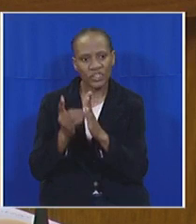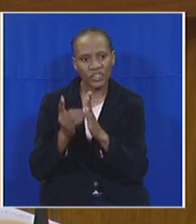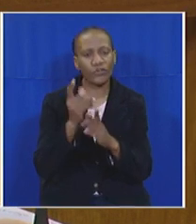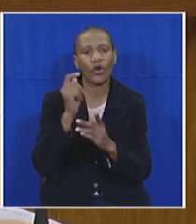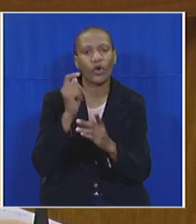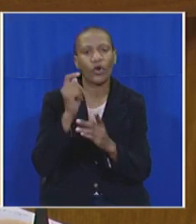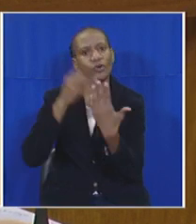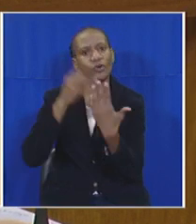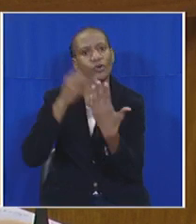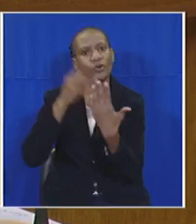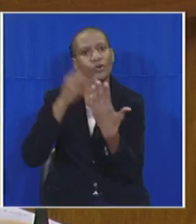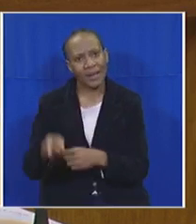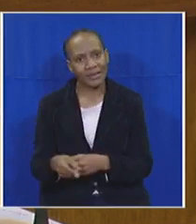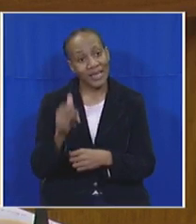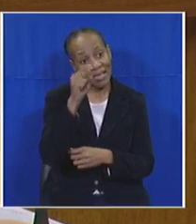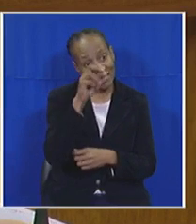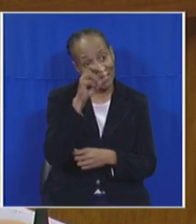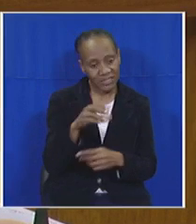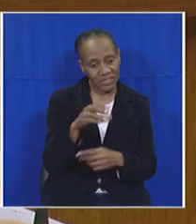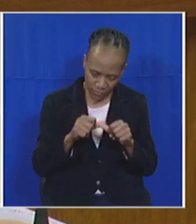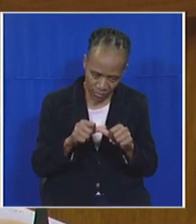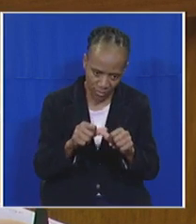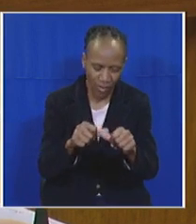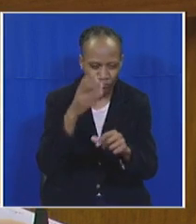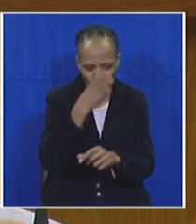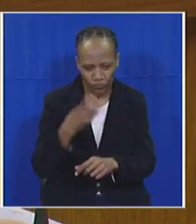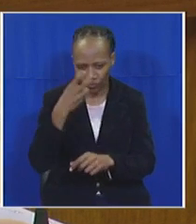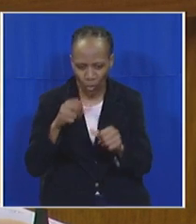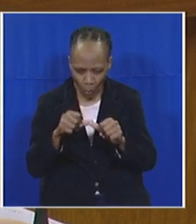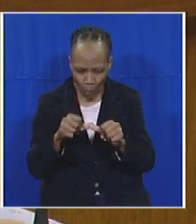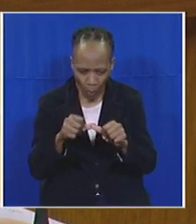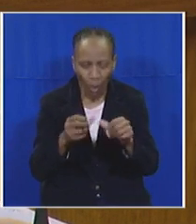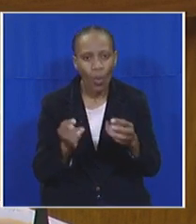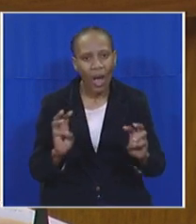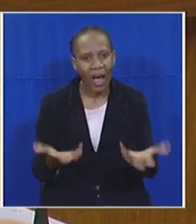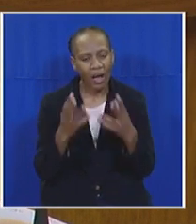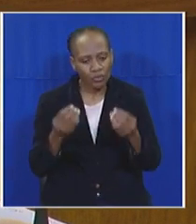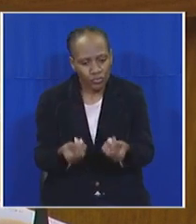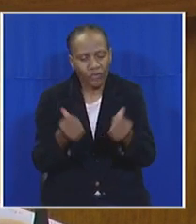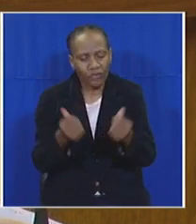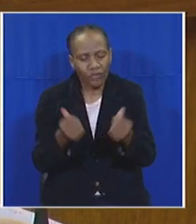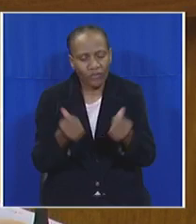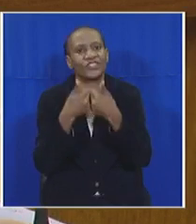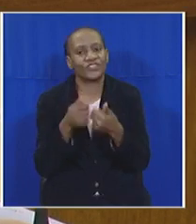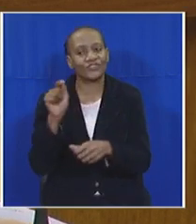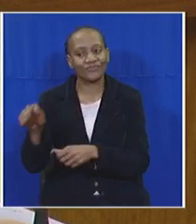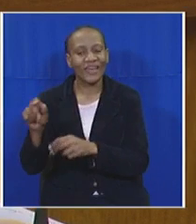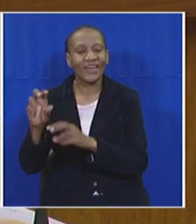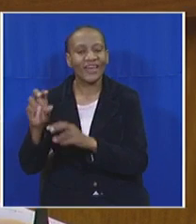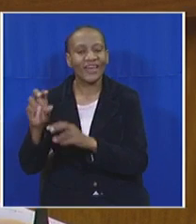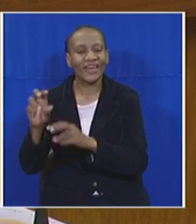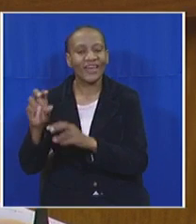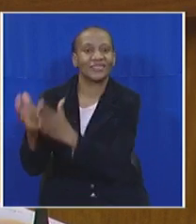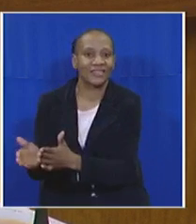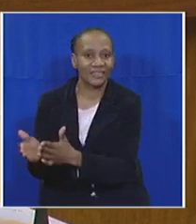plans. The ANC continued to seek a sustainable solution to this challenge of traditional leadership